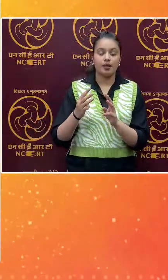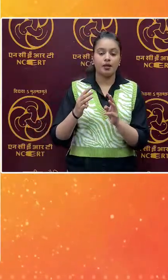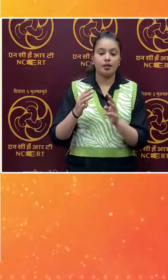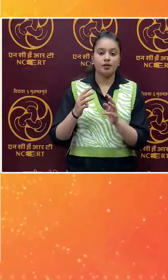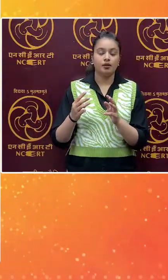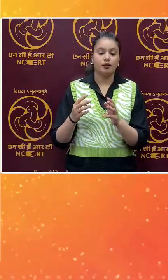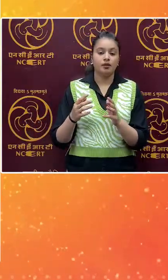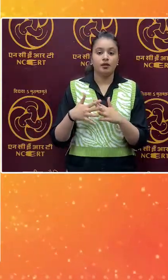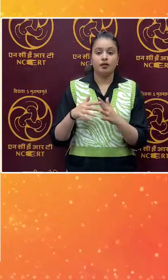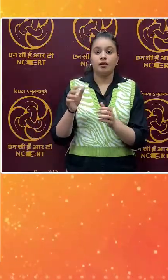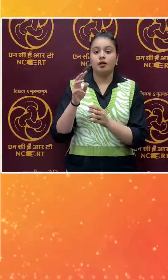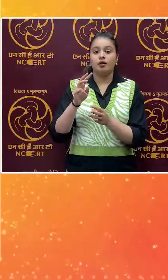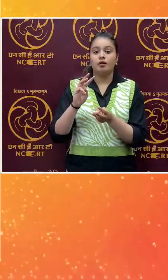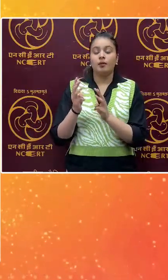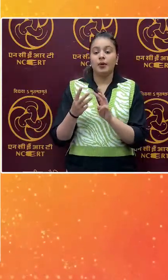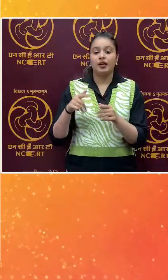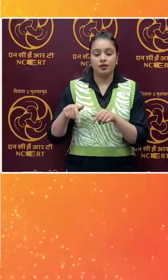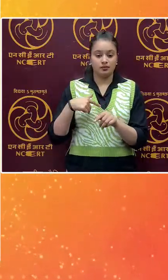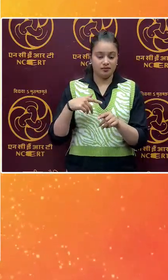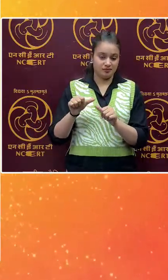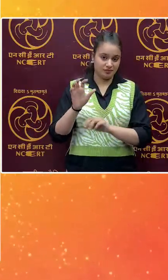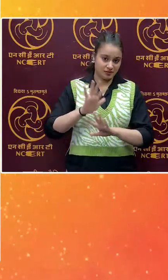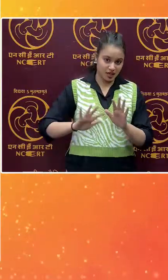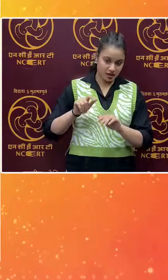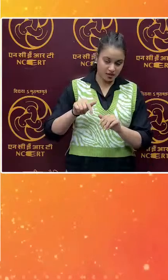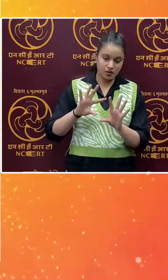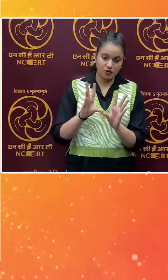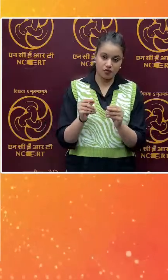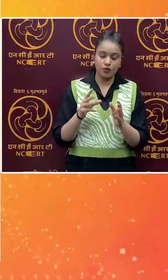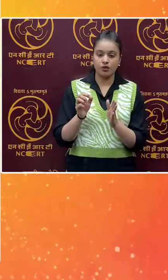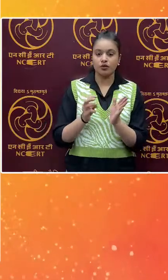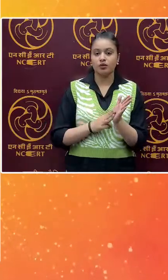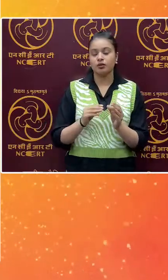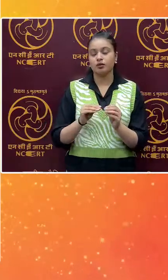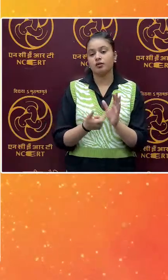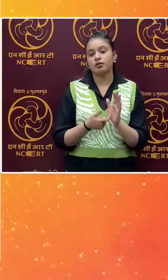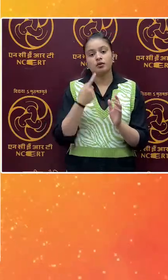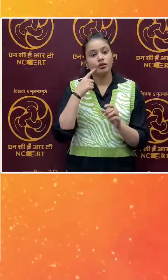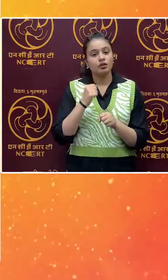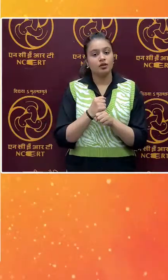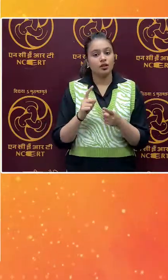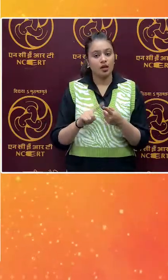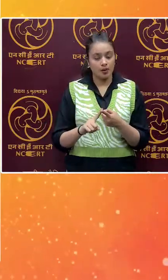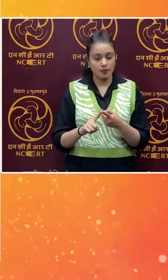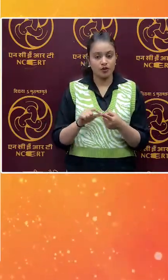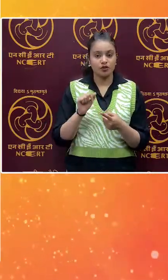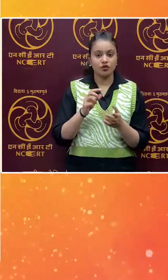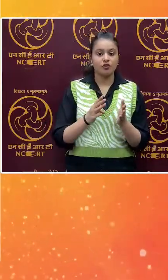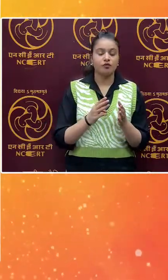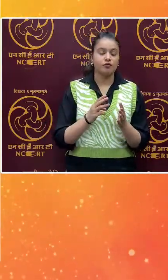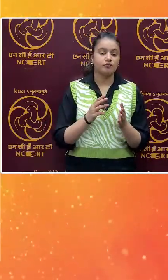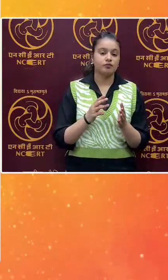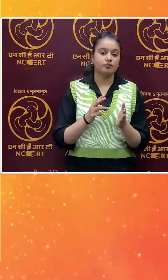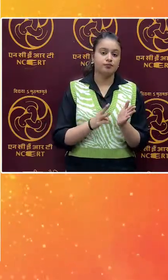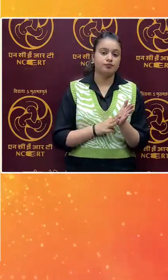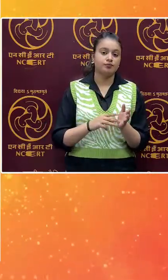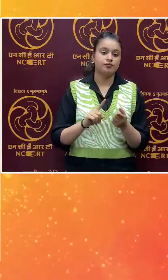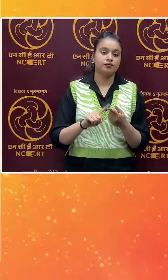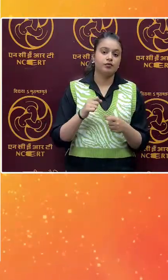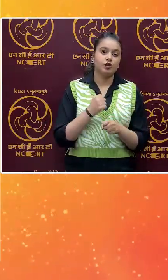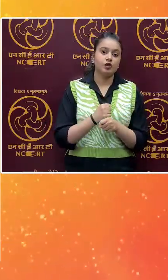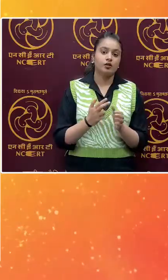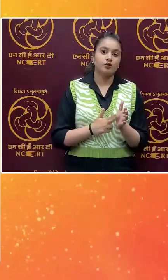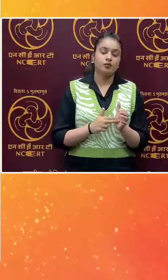of parliament, an independent member of parliament from Cambridge. Yeah. Meghnad Saha emulates